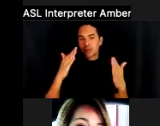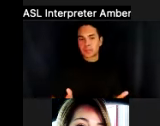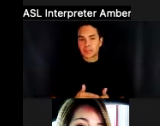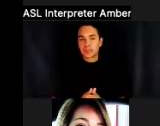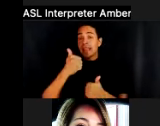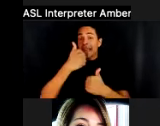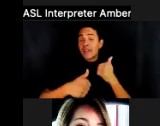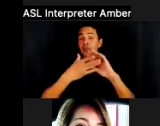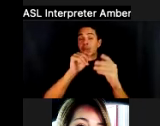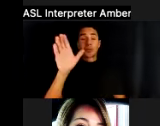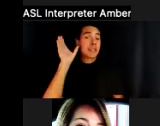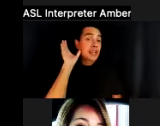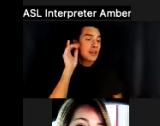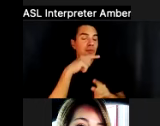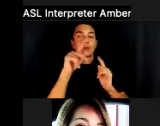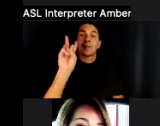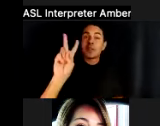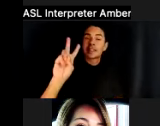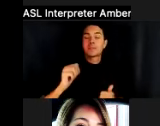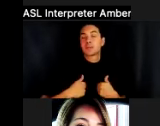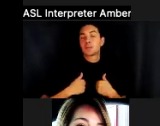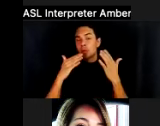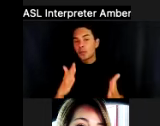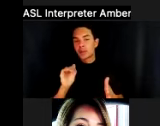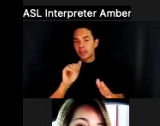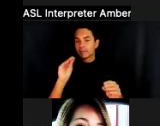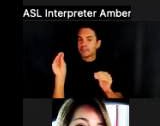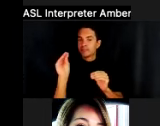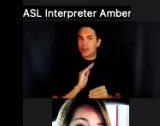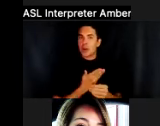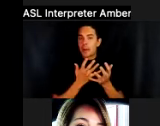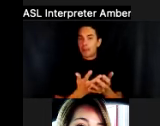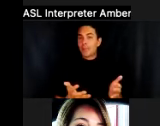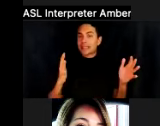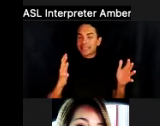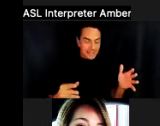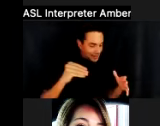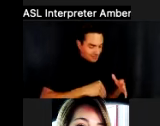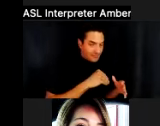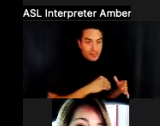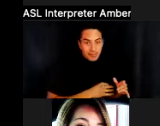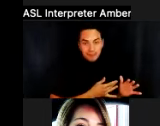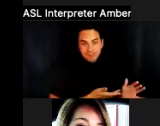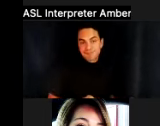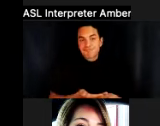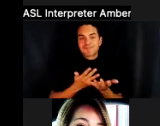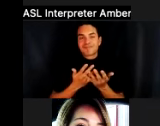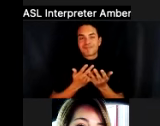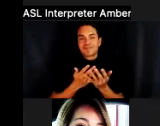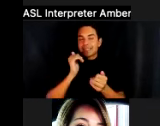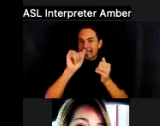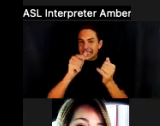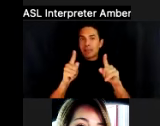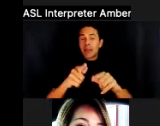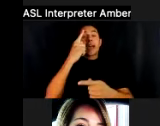hear, right, from victims or survivors can be put in our basket to inform changes that need to happen. So every time we tell a